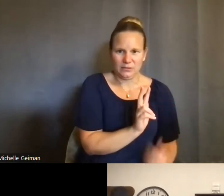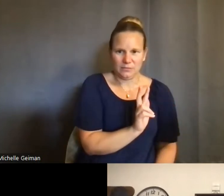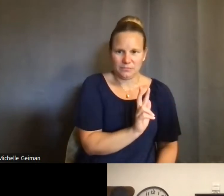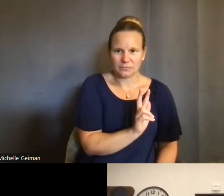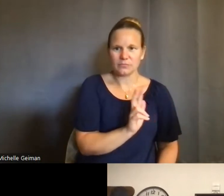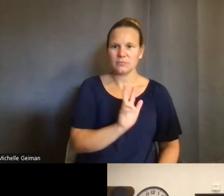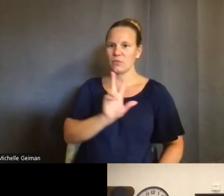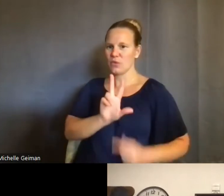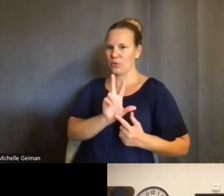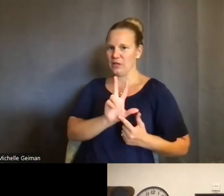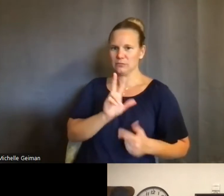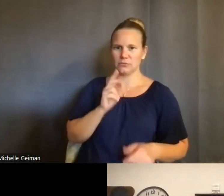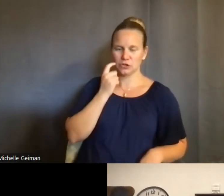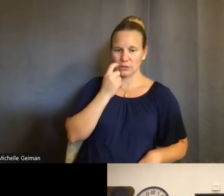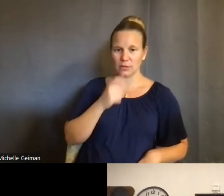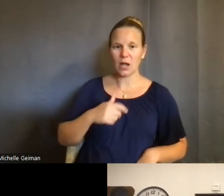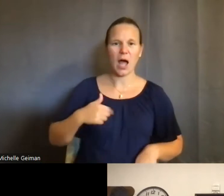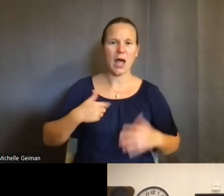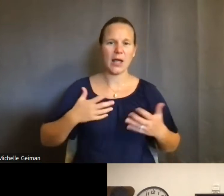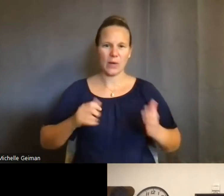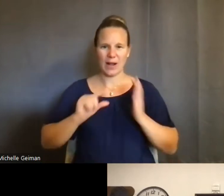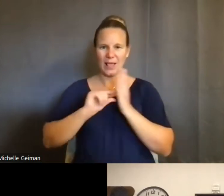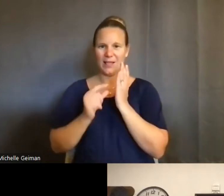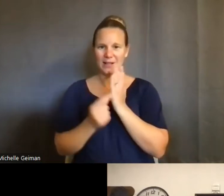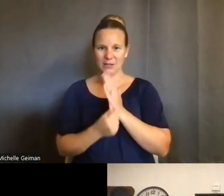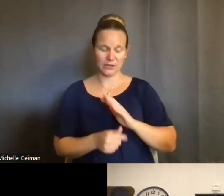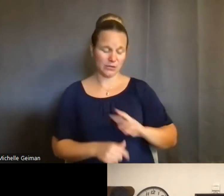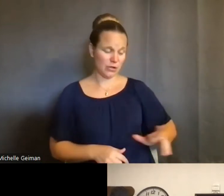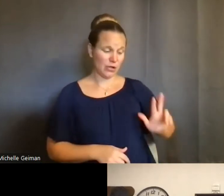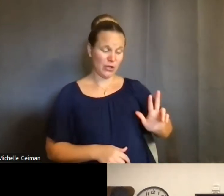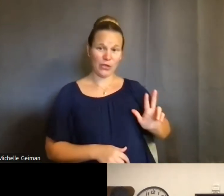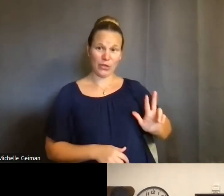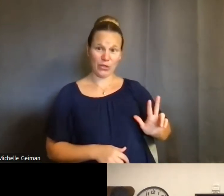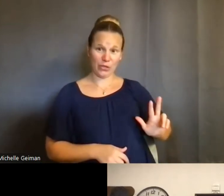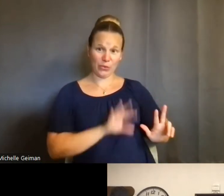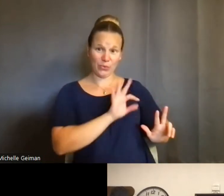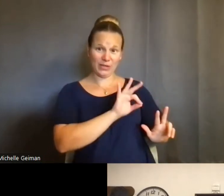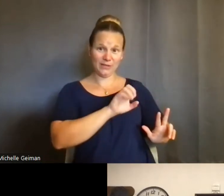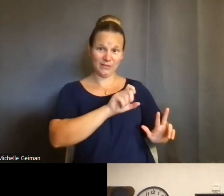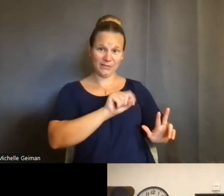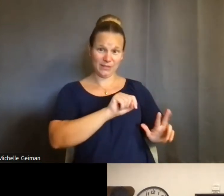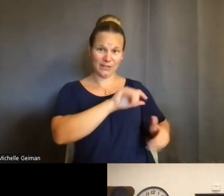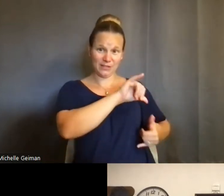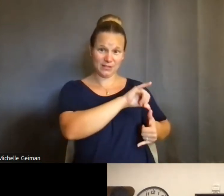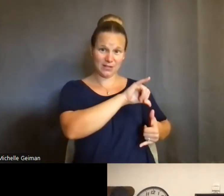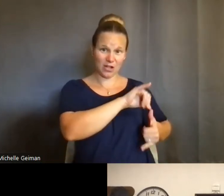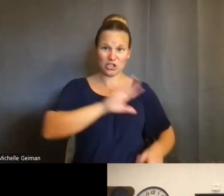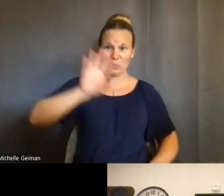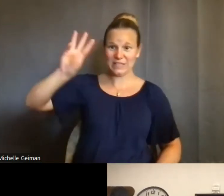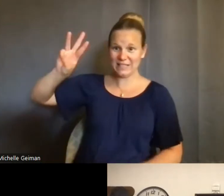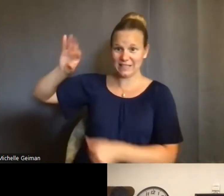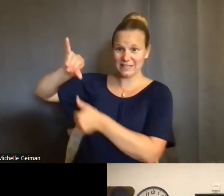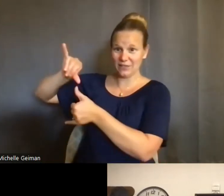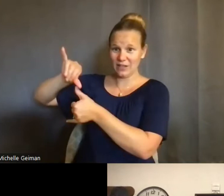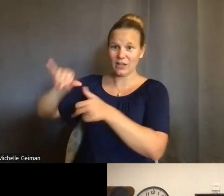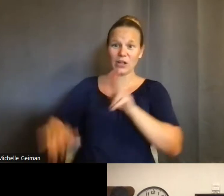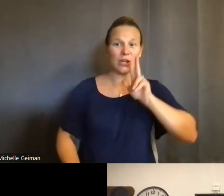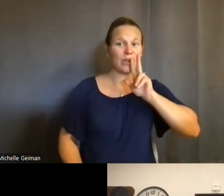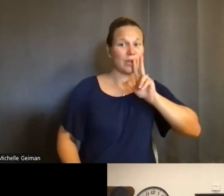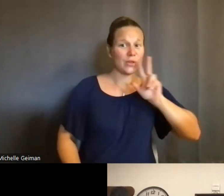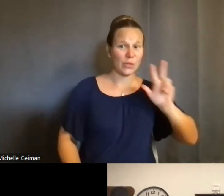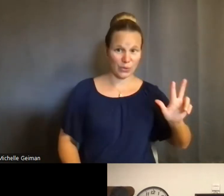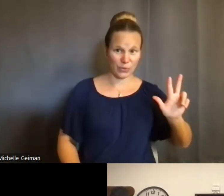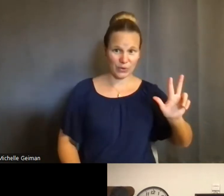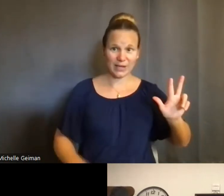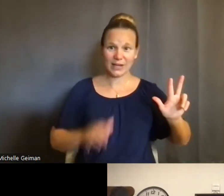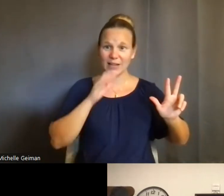that we have students that are just 3 feet tall all the way up to 6 feet tall, ranging from ages 3 to 18, and